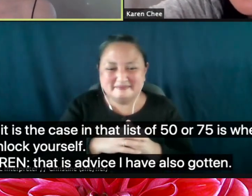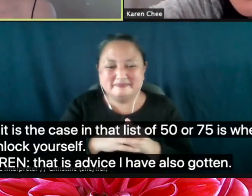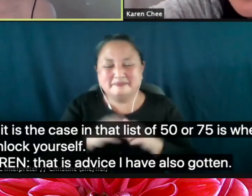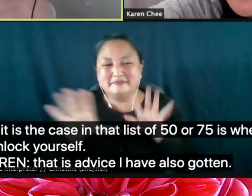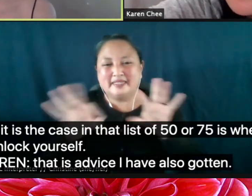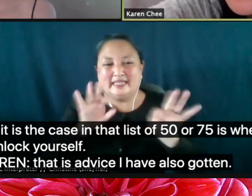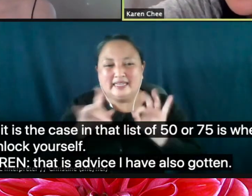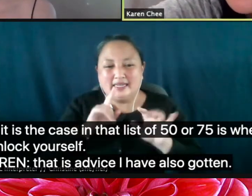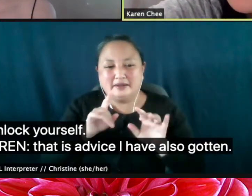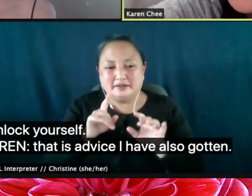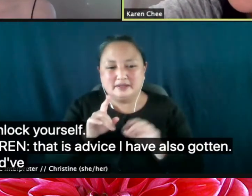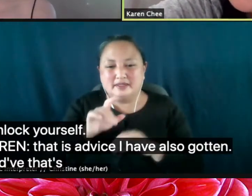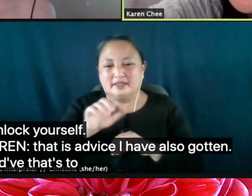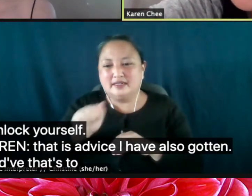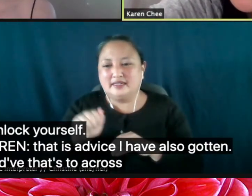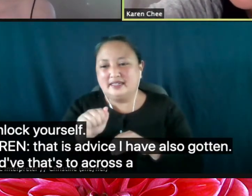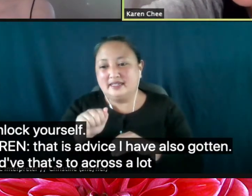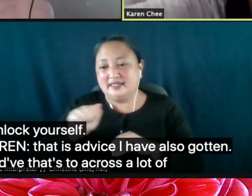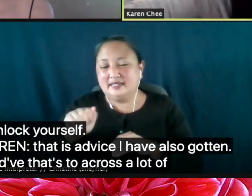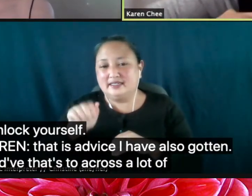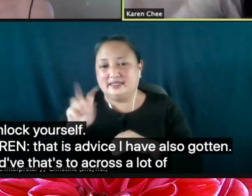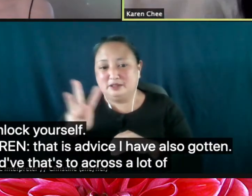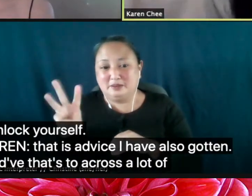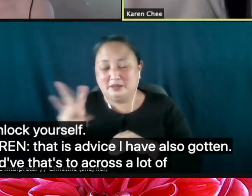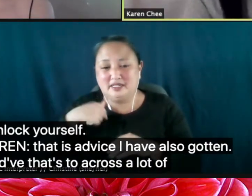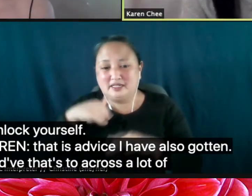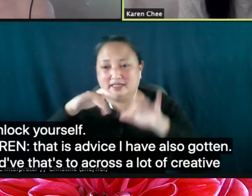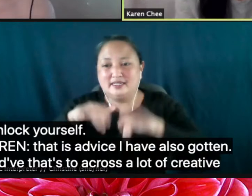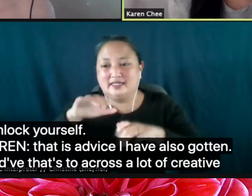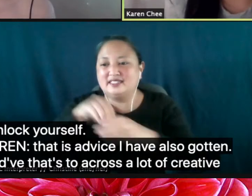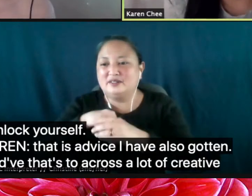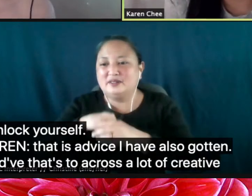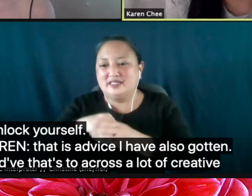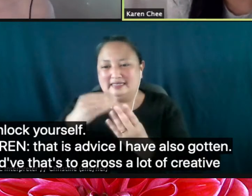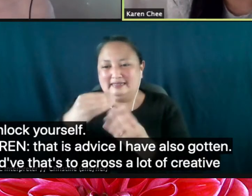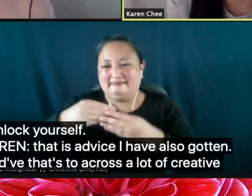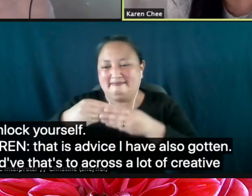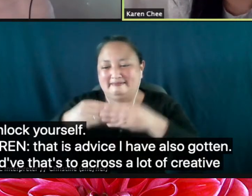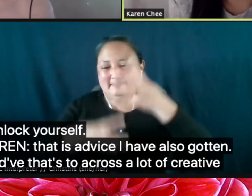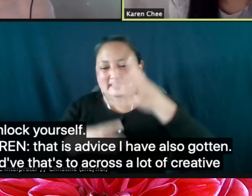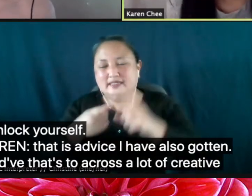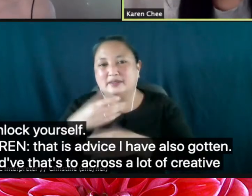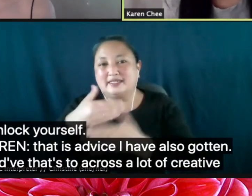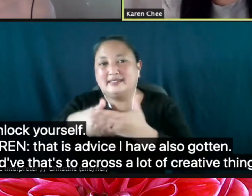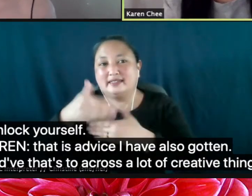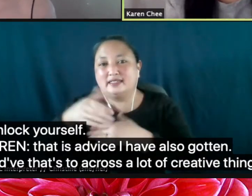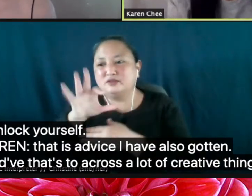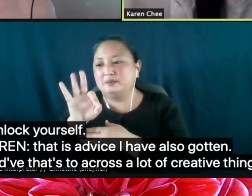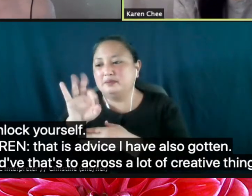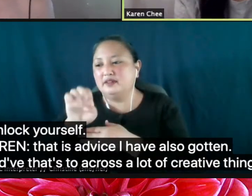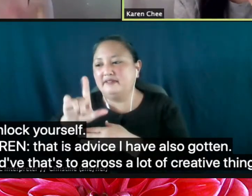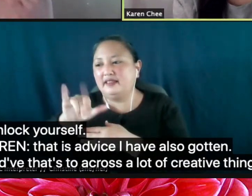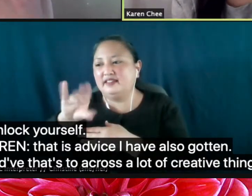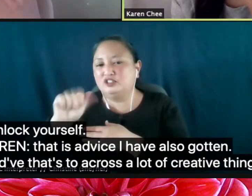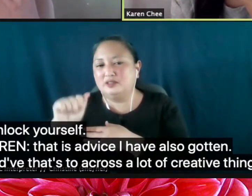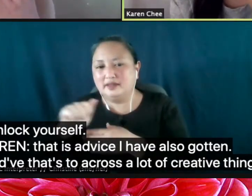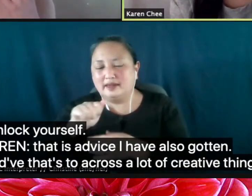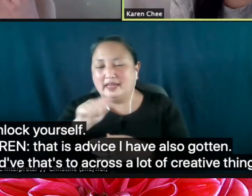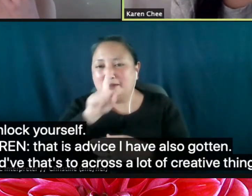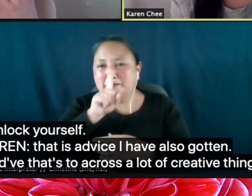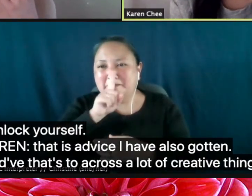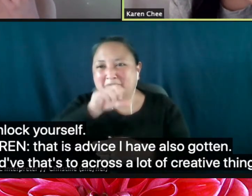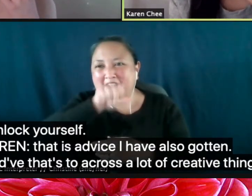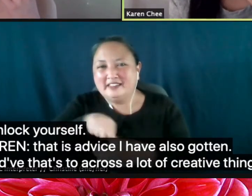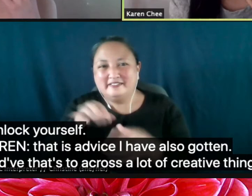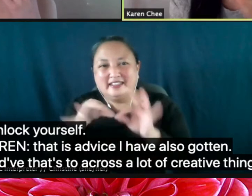answers that AW has put to answer this question live. Okay, so this next one is from Felicia. It says, I so loved the language